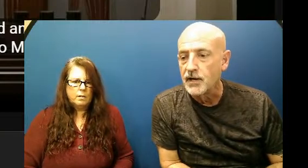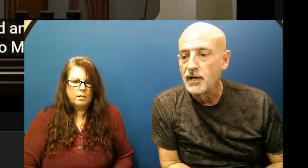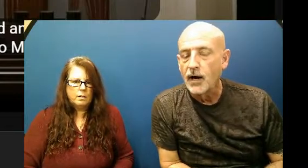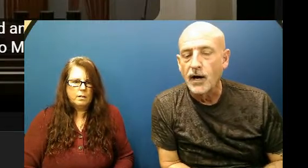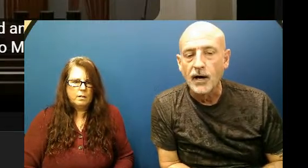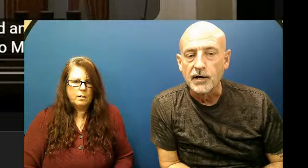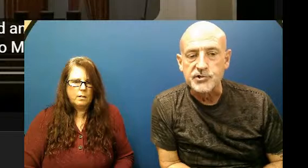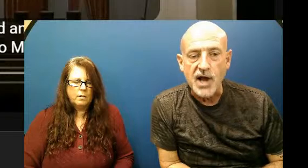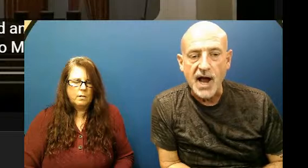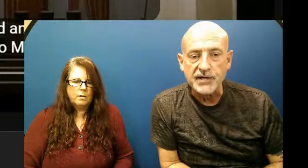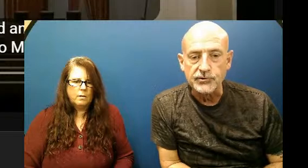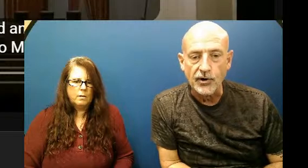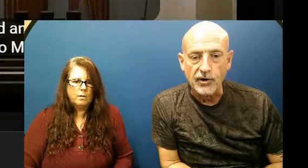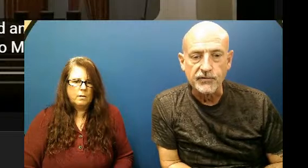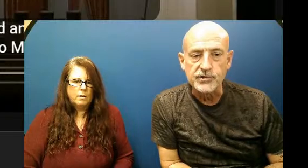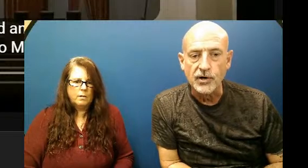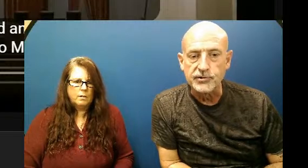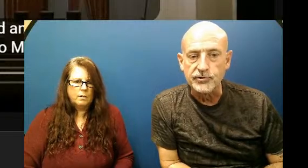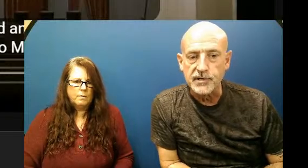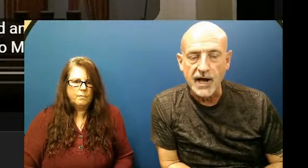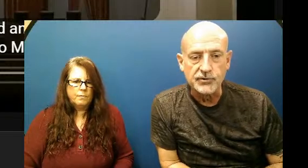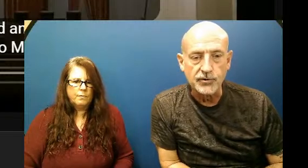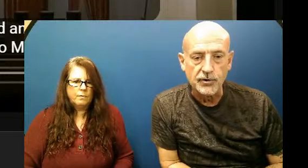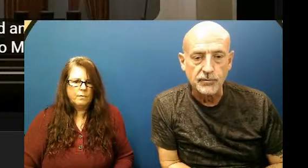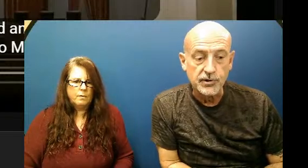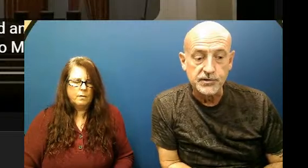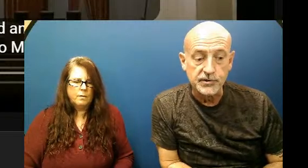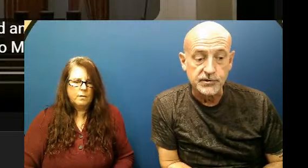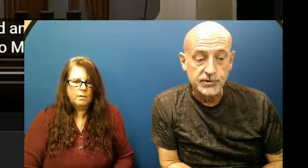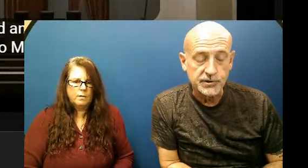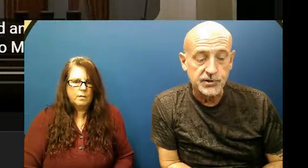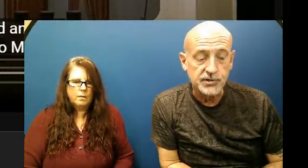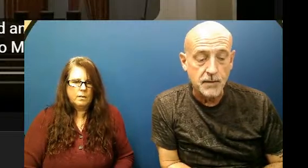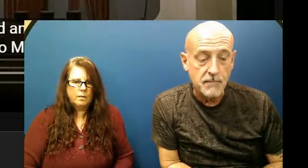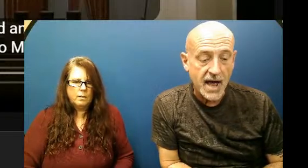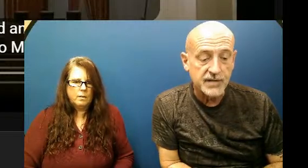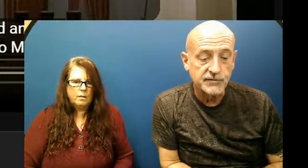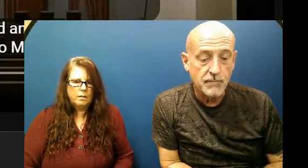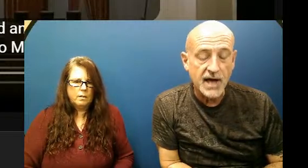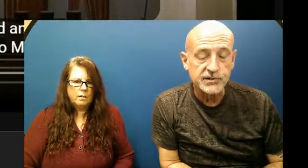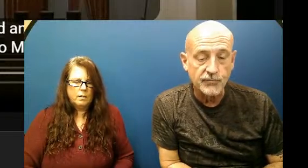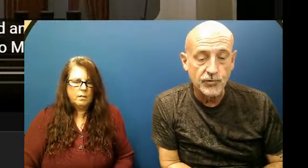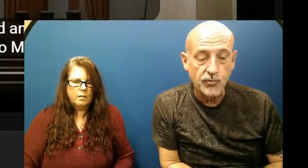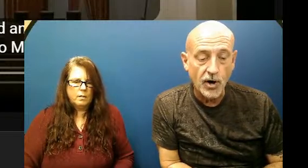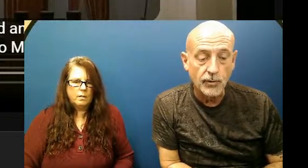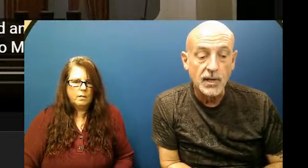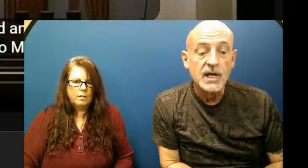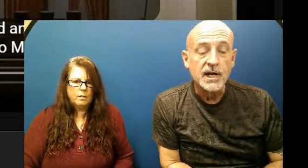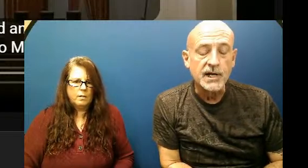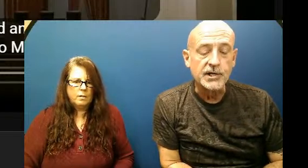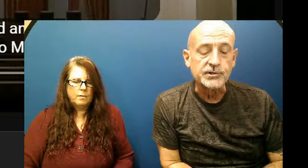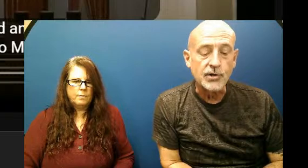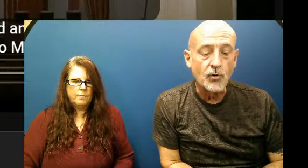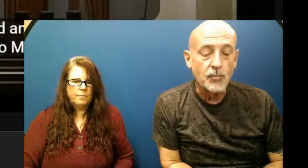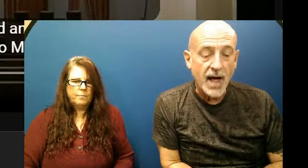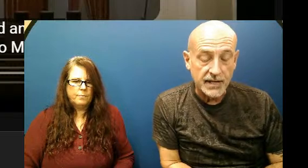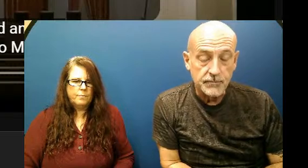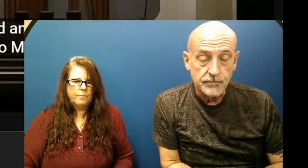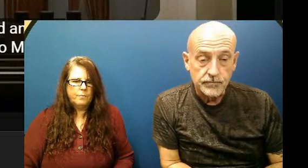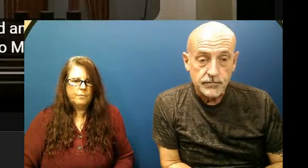of attacks on our infrastructure and attacks on our computing systems. This is a massive, massive real problem. It is